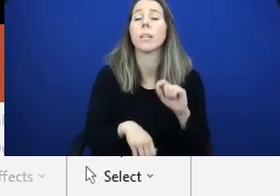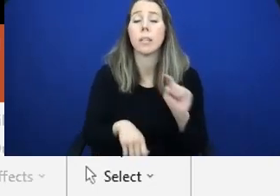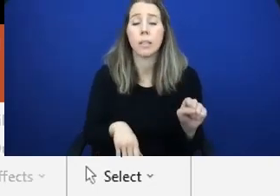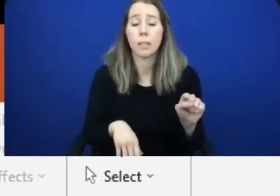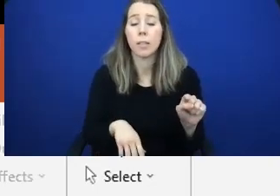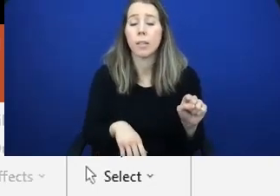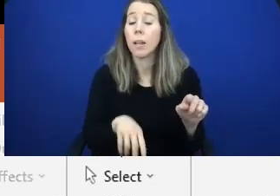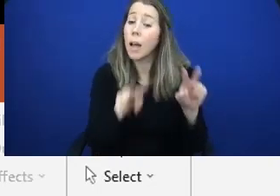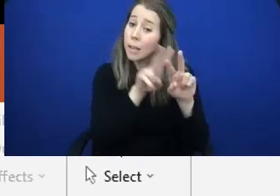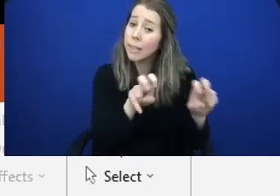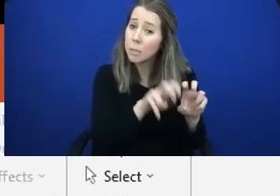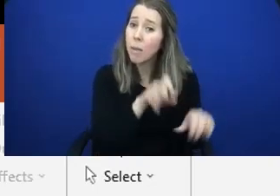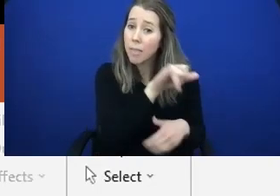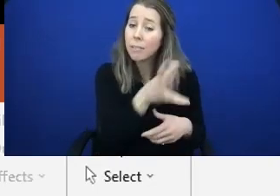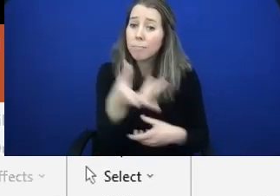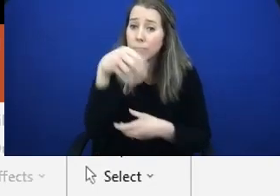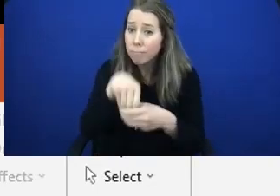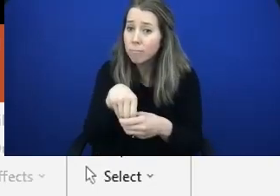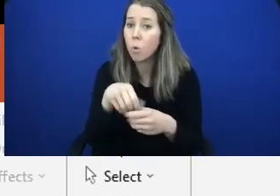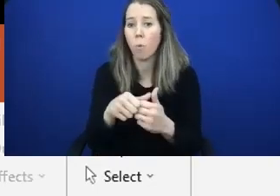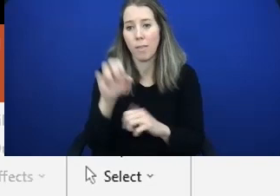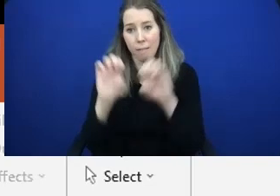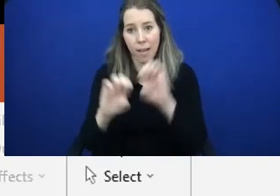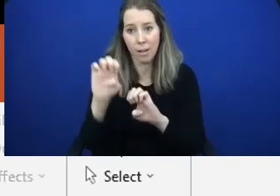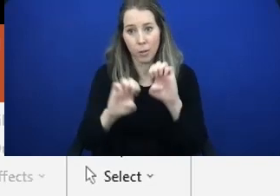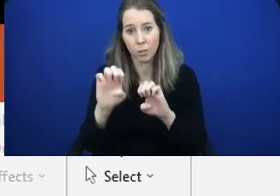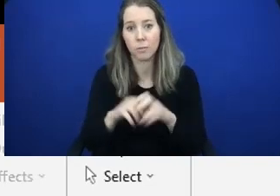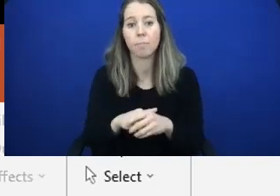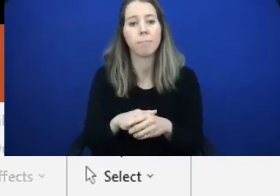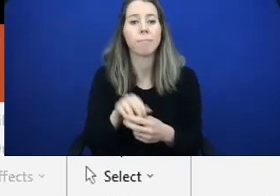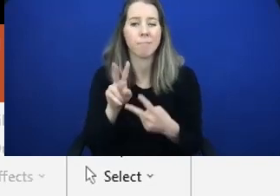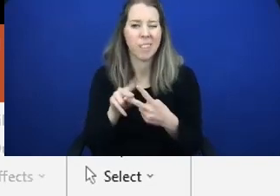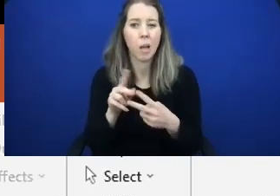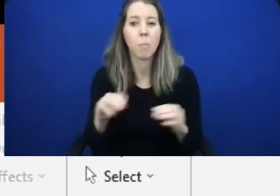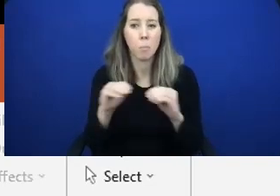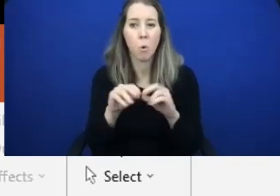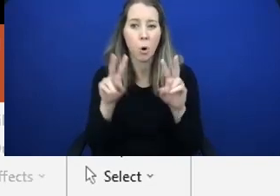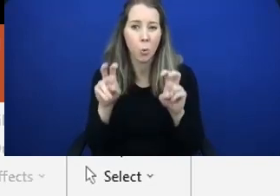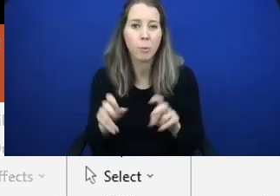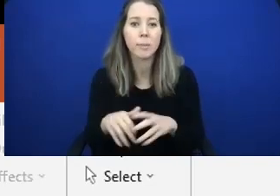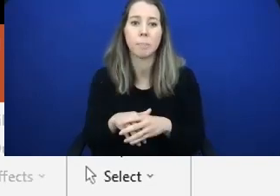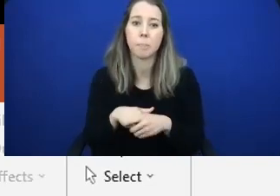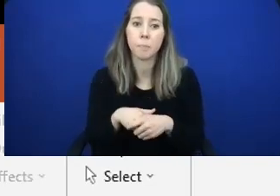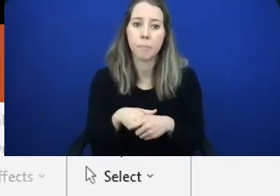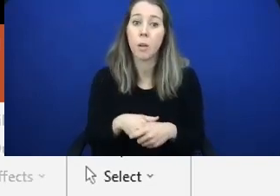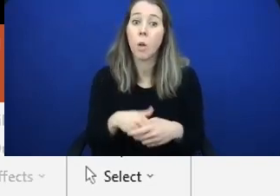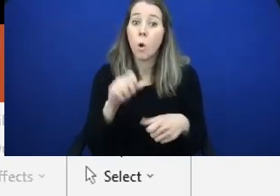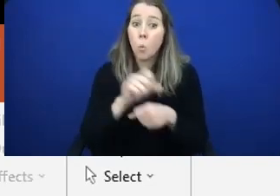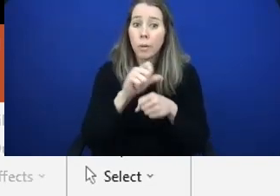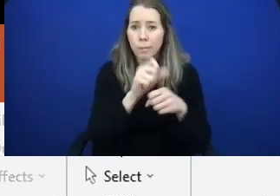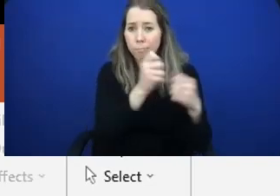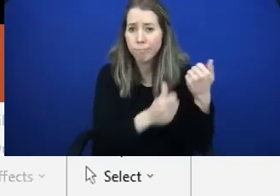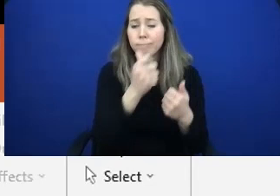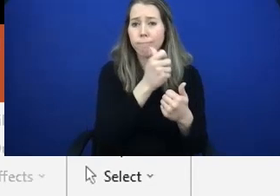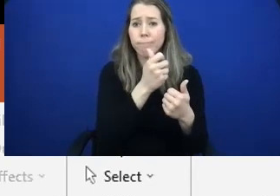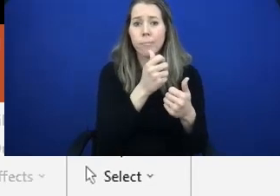a part of evaluation. And a couple more to conclude here. Having worked in administration